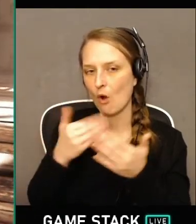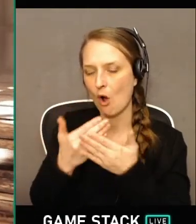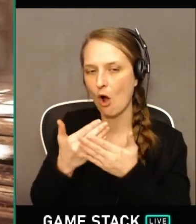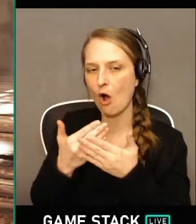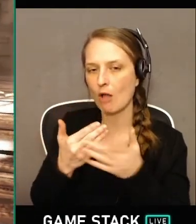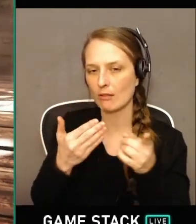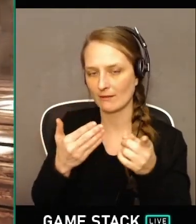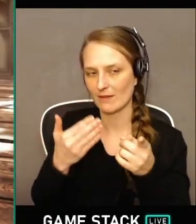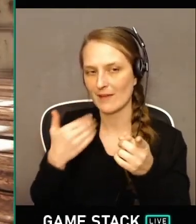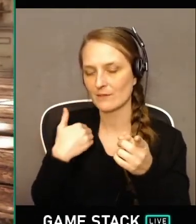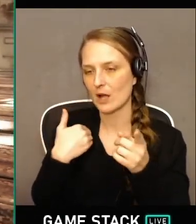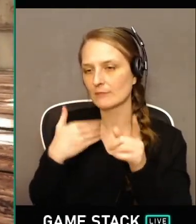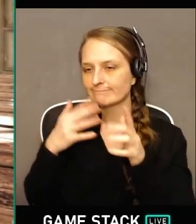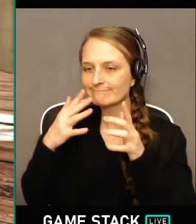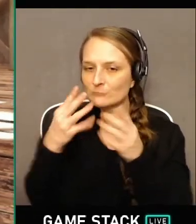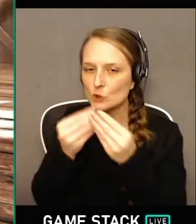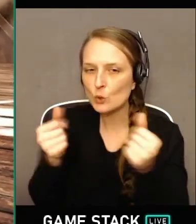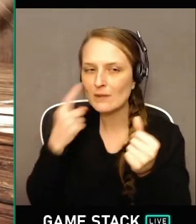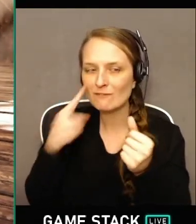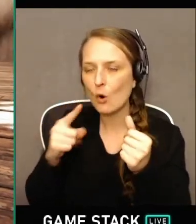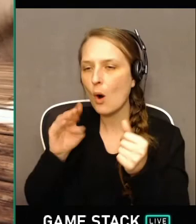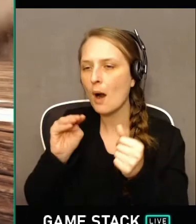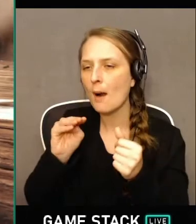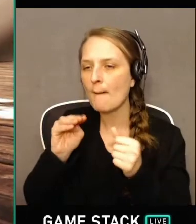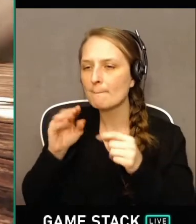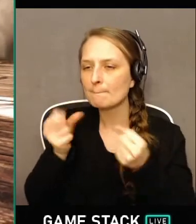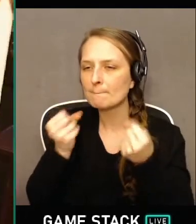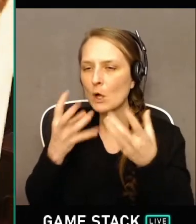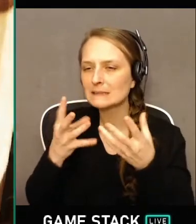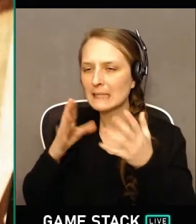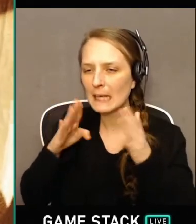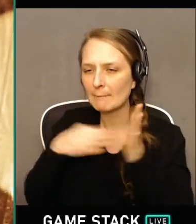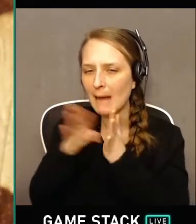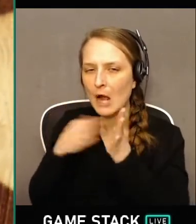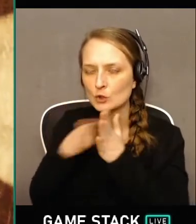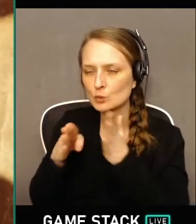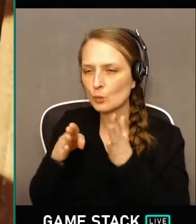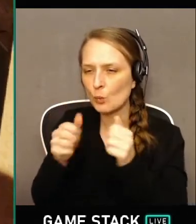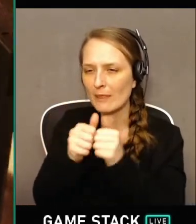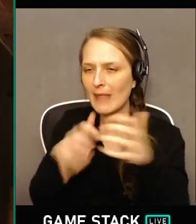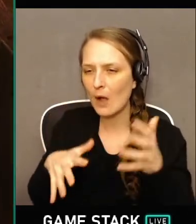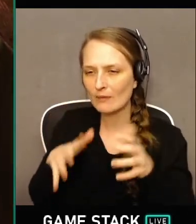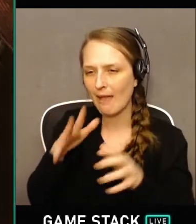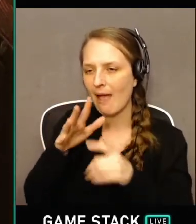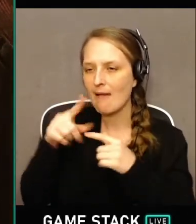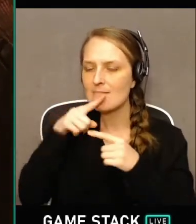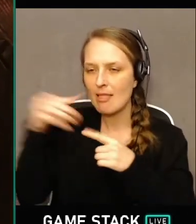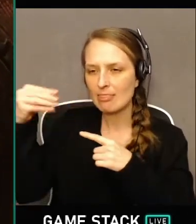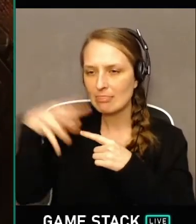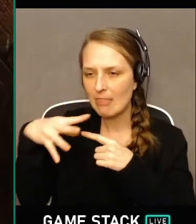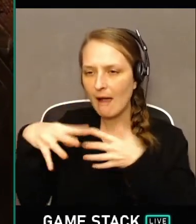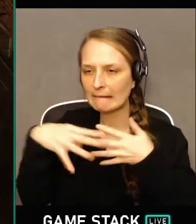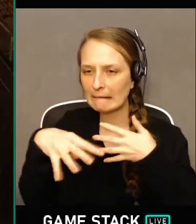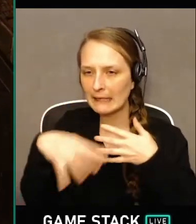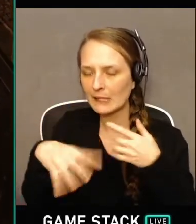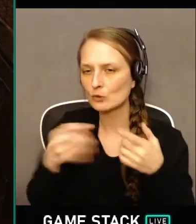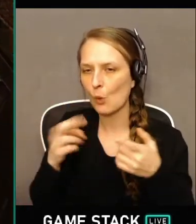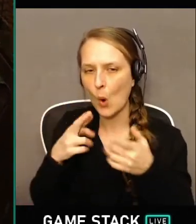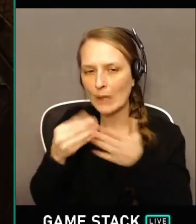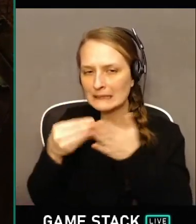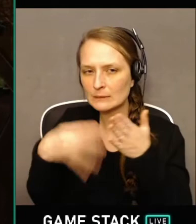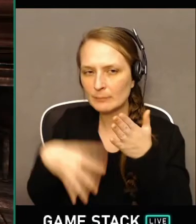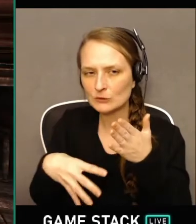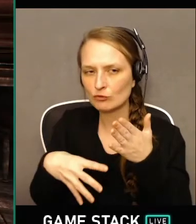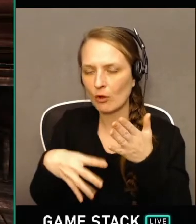scalable solution for multi-bounce indirect lighting without light leakage, time-intensive offline light map baking, or expensive per-frame